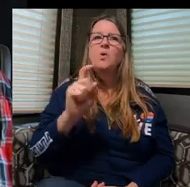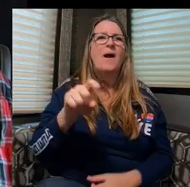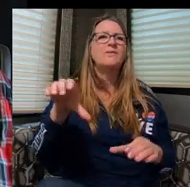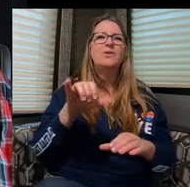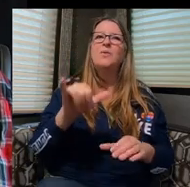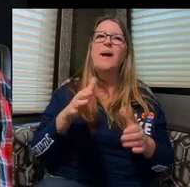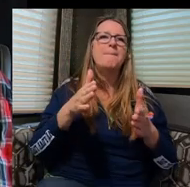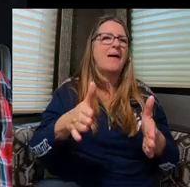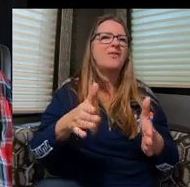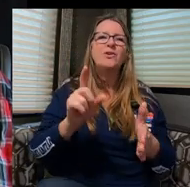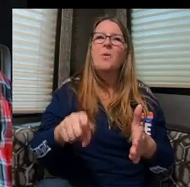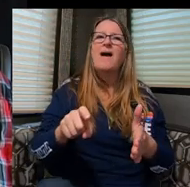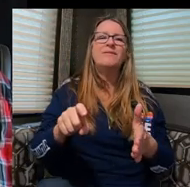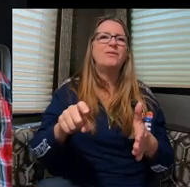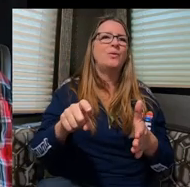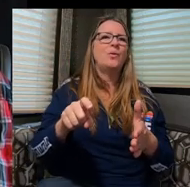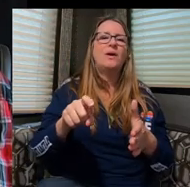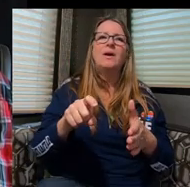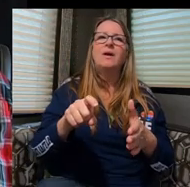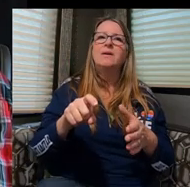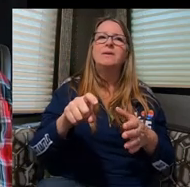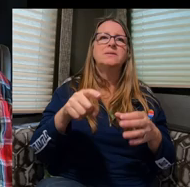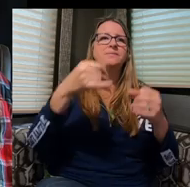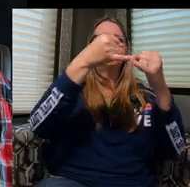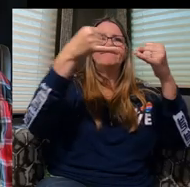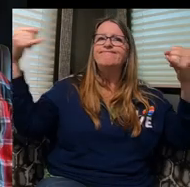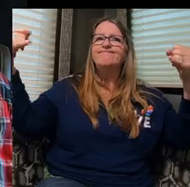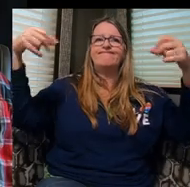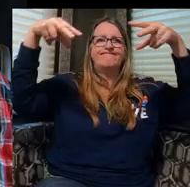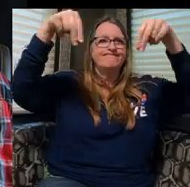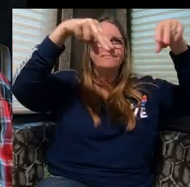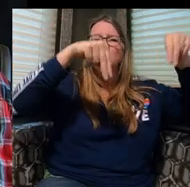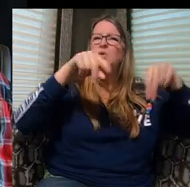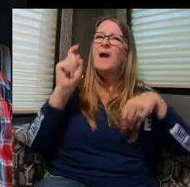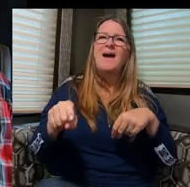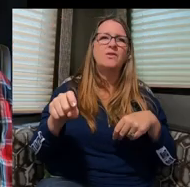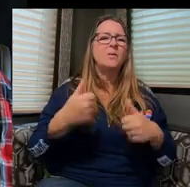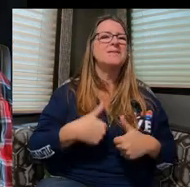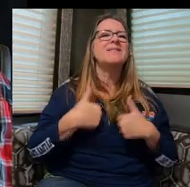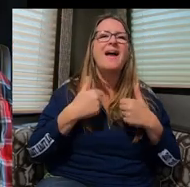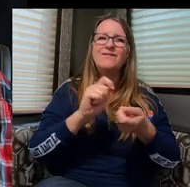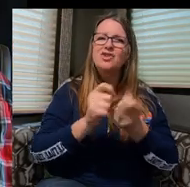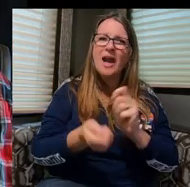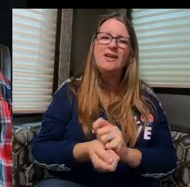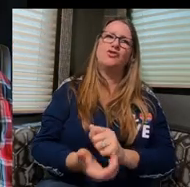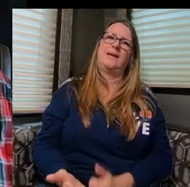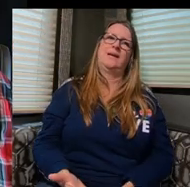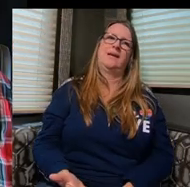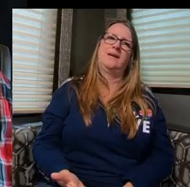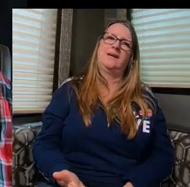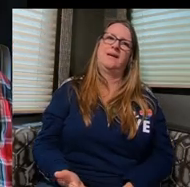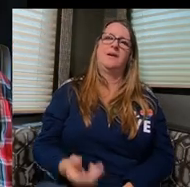Look, you got to do this method. You got to hang the retractable clothesline. You got to do it. It's life changing.